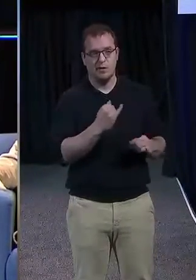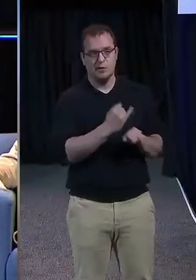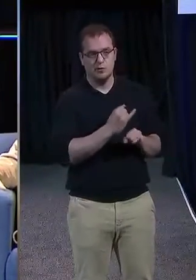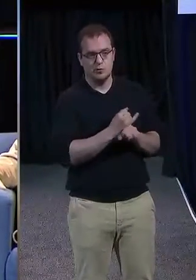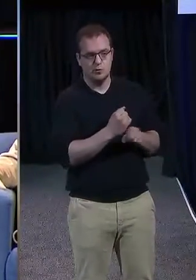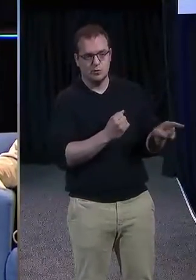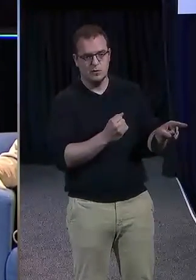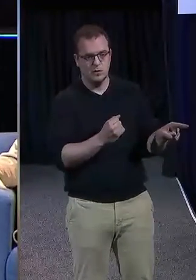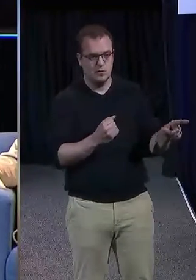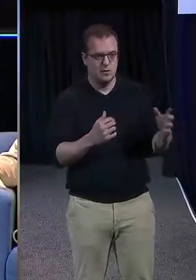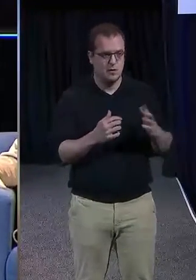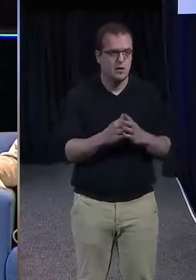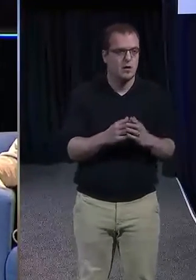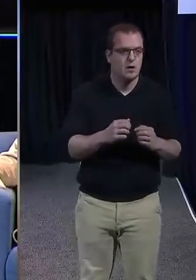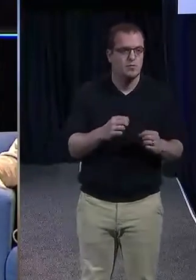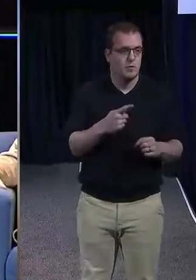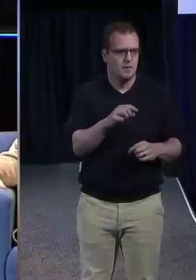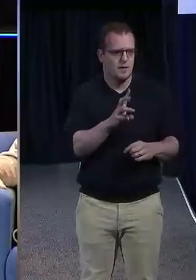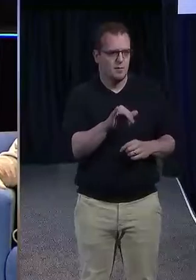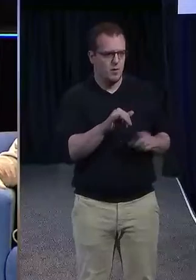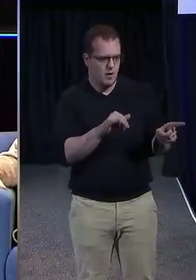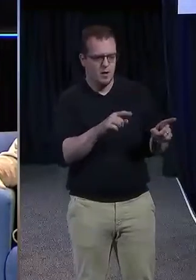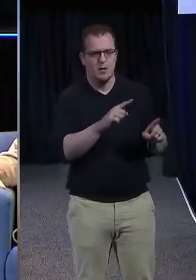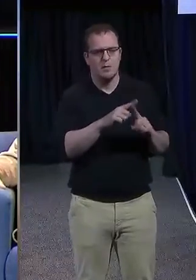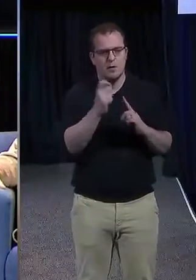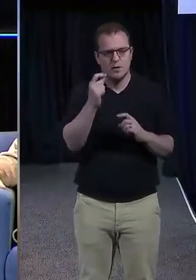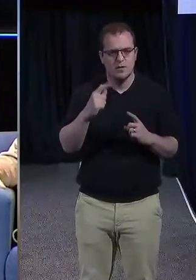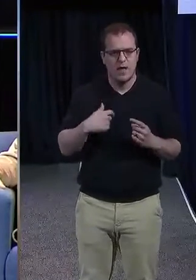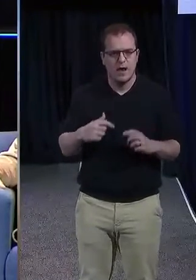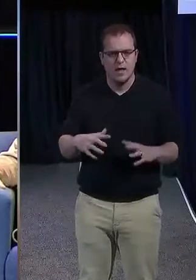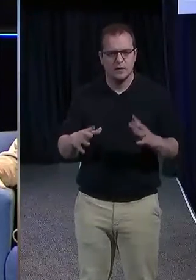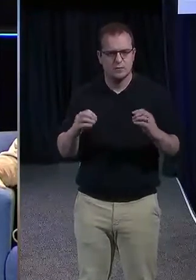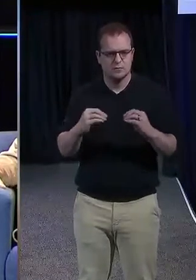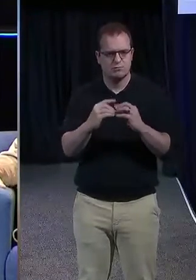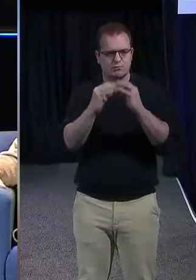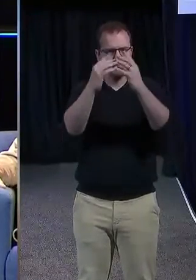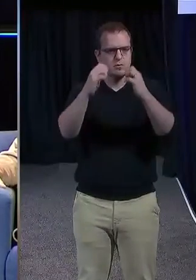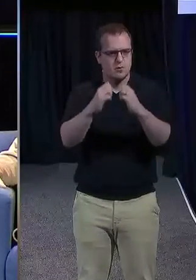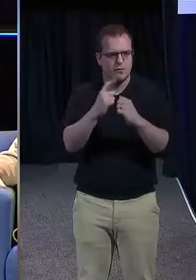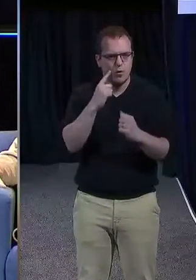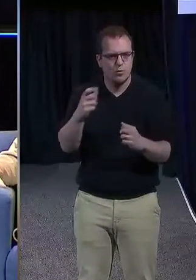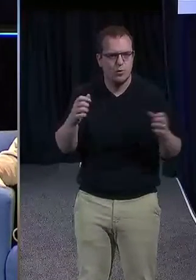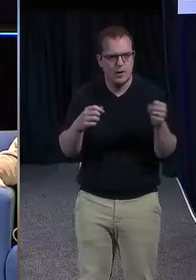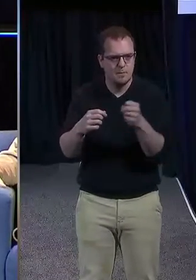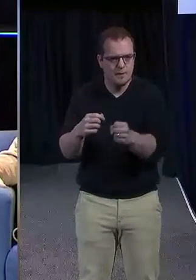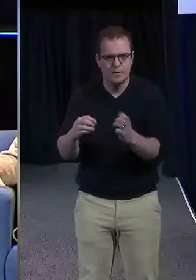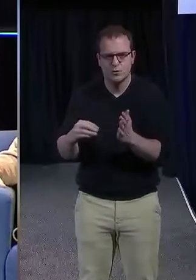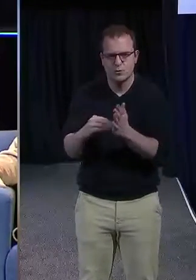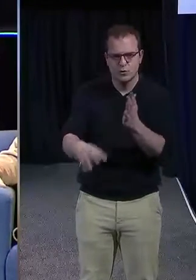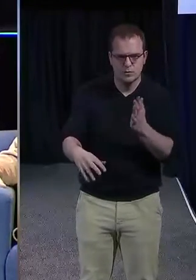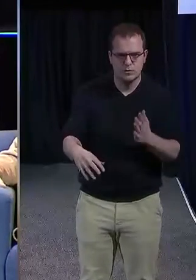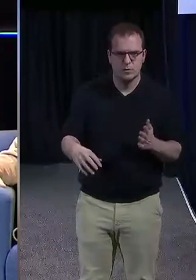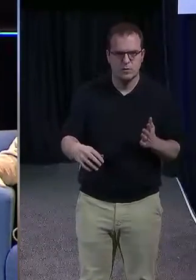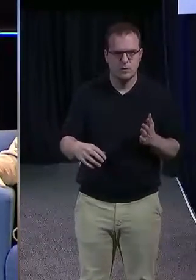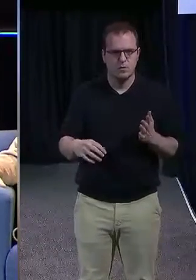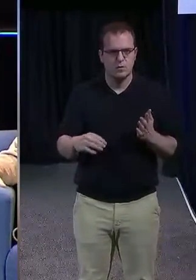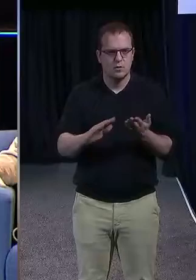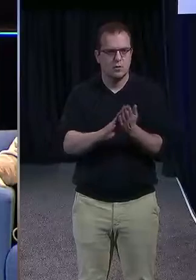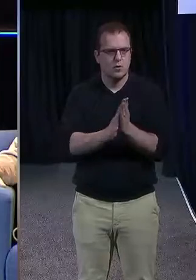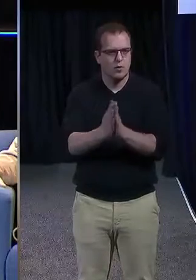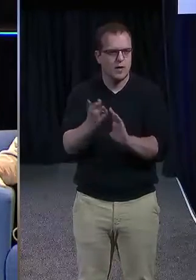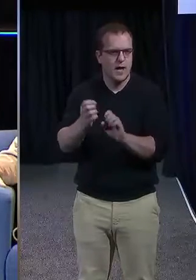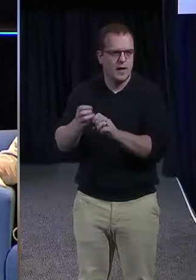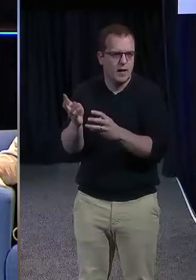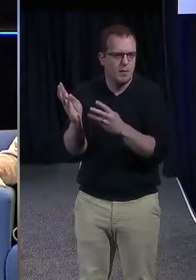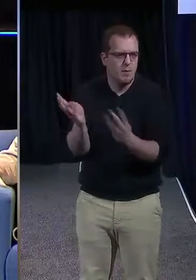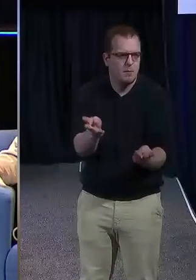institute, PWI, without the angst that we will be facing to admit students, to create pipelines. But I want to say